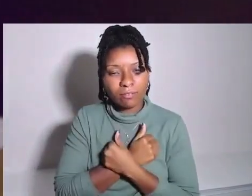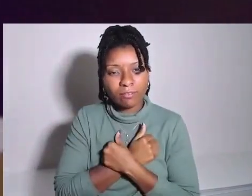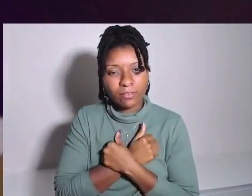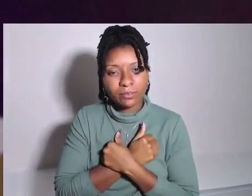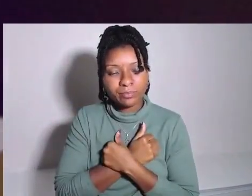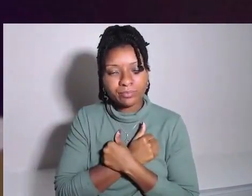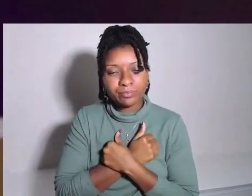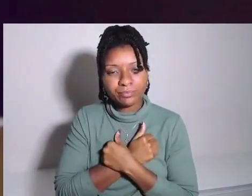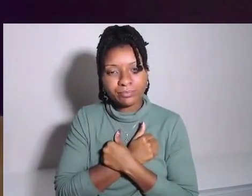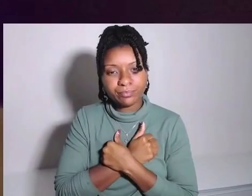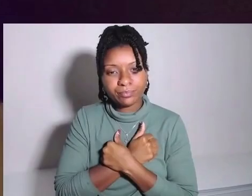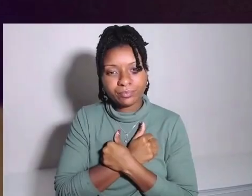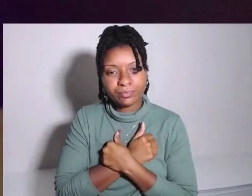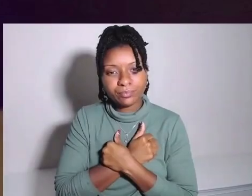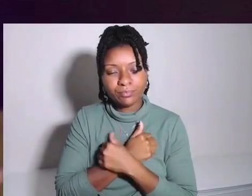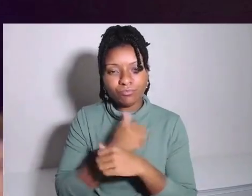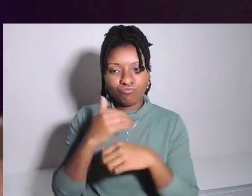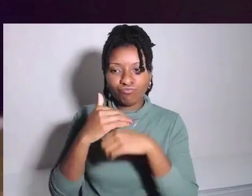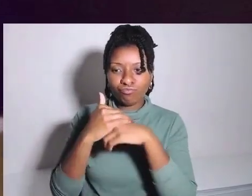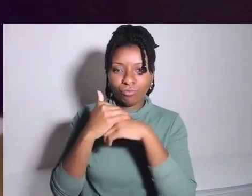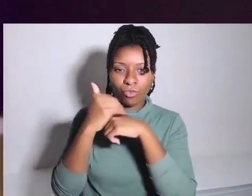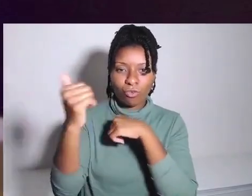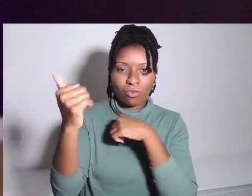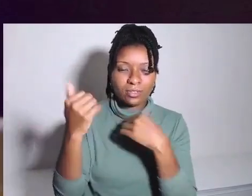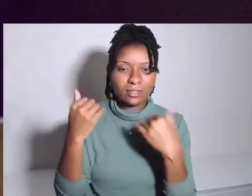Call in now, please.